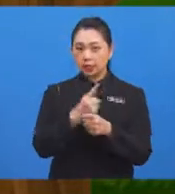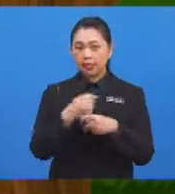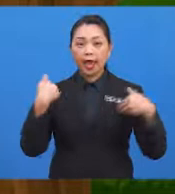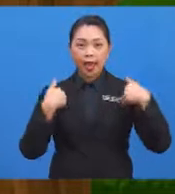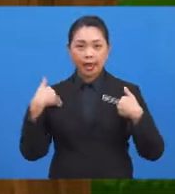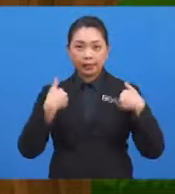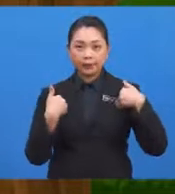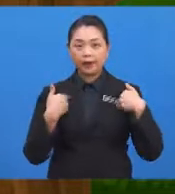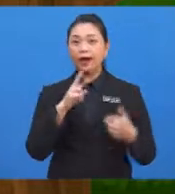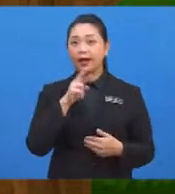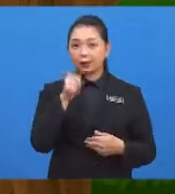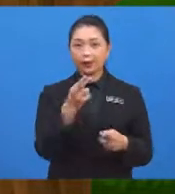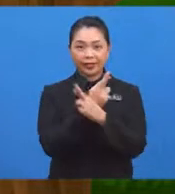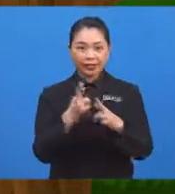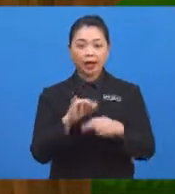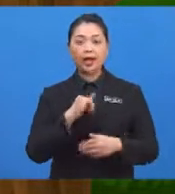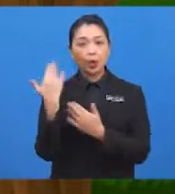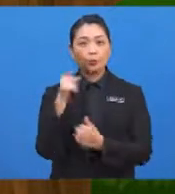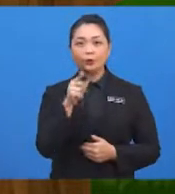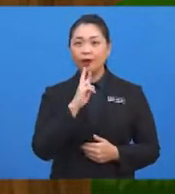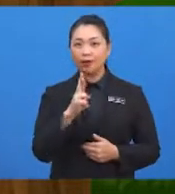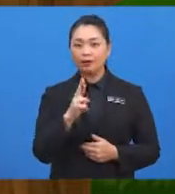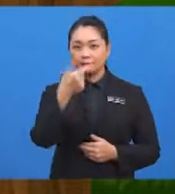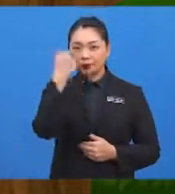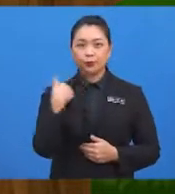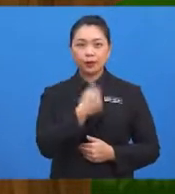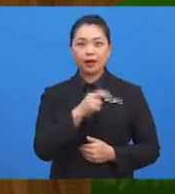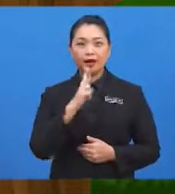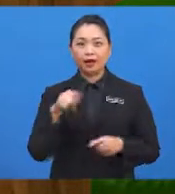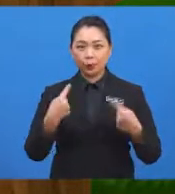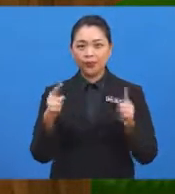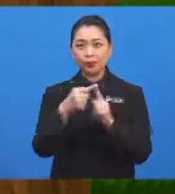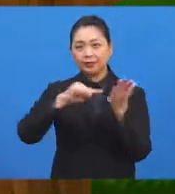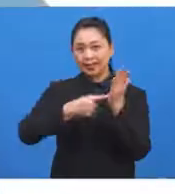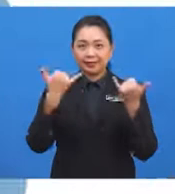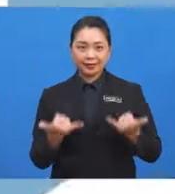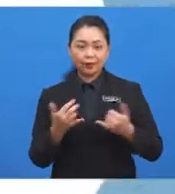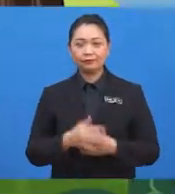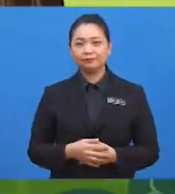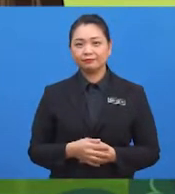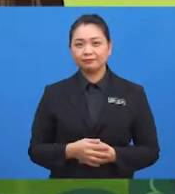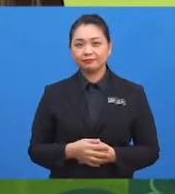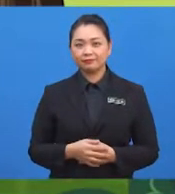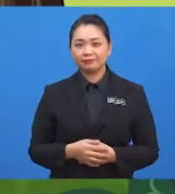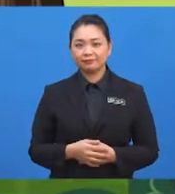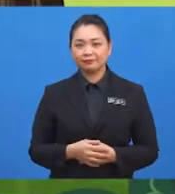animal. Are you ready? I hope you are, because we are going to start now.